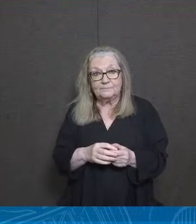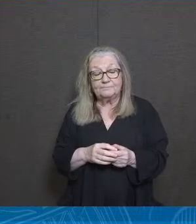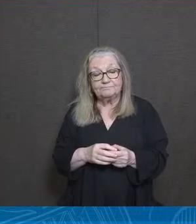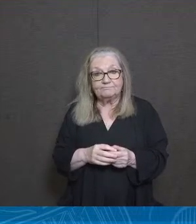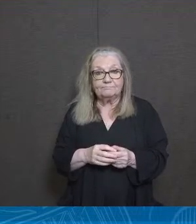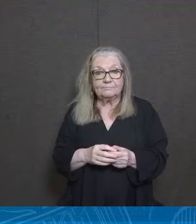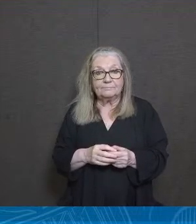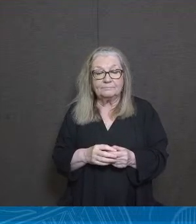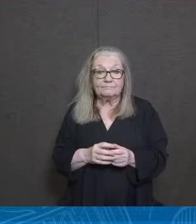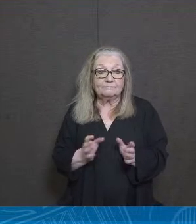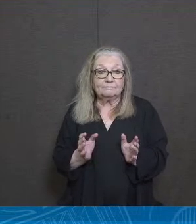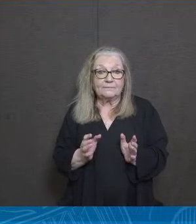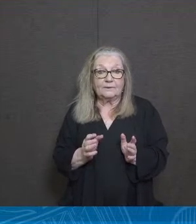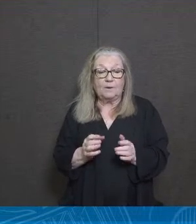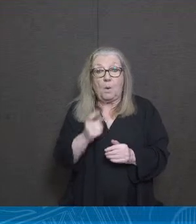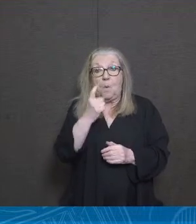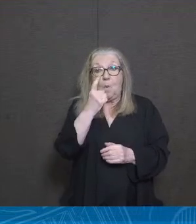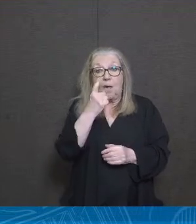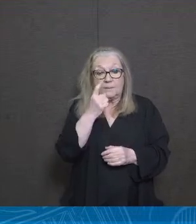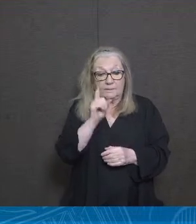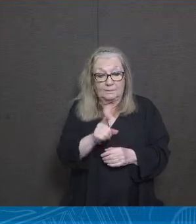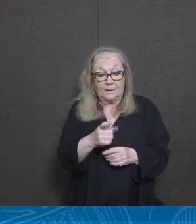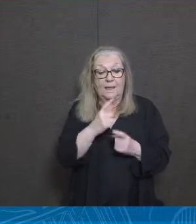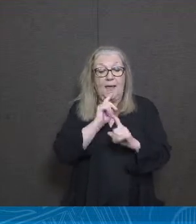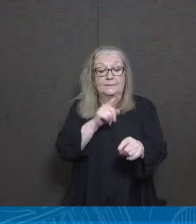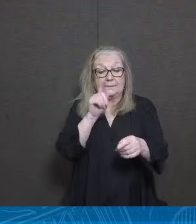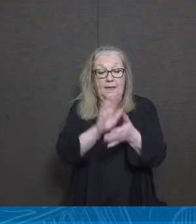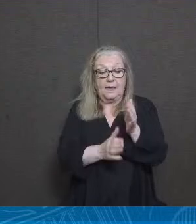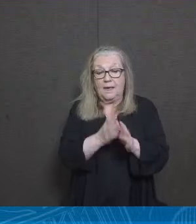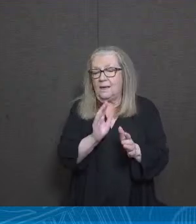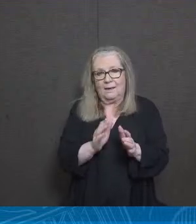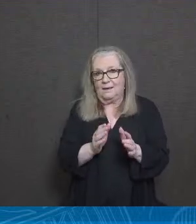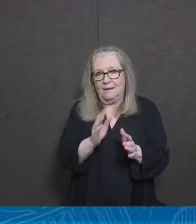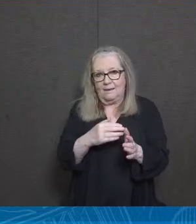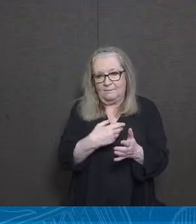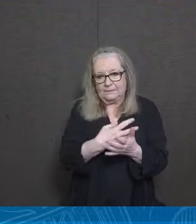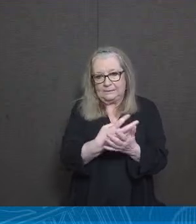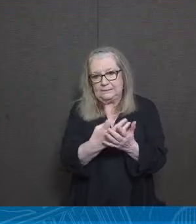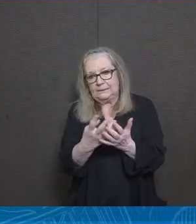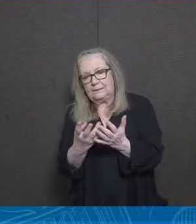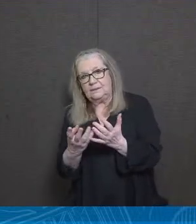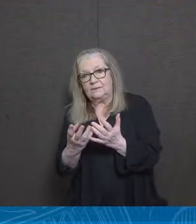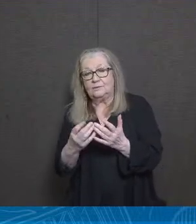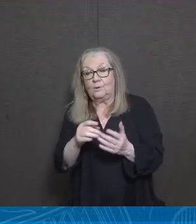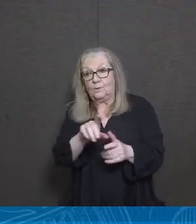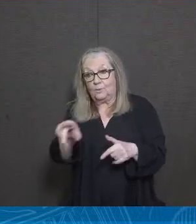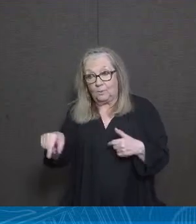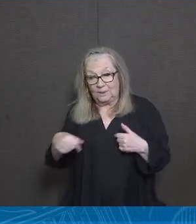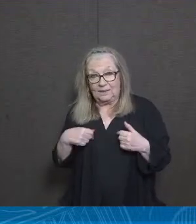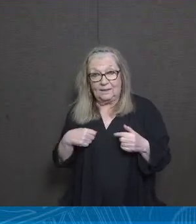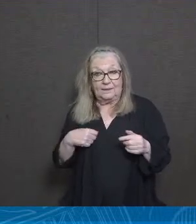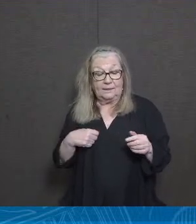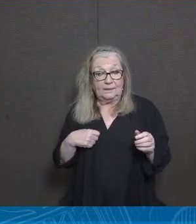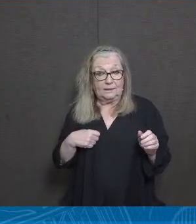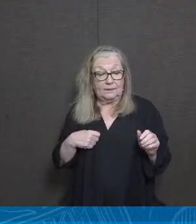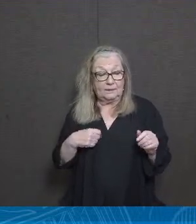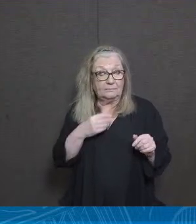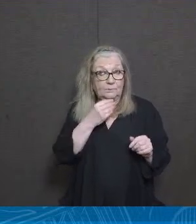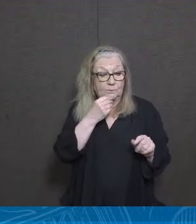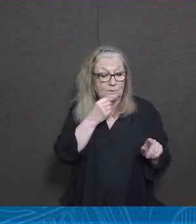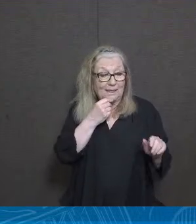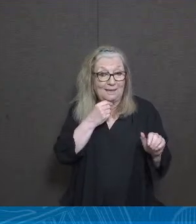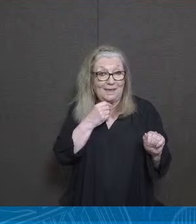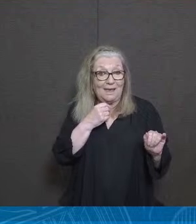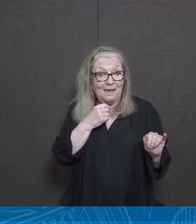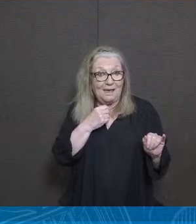Yeah. It's not one solution. So. Yeah, I think everyone, when we use AI, we need to be mindful